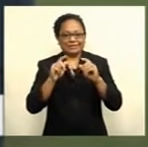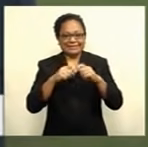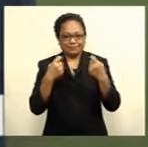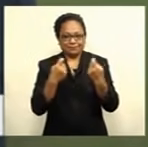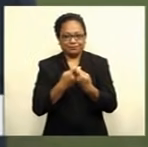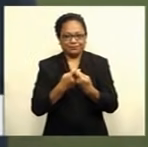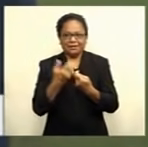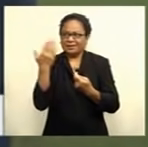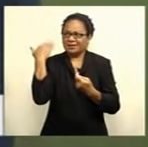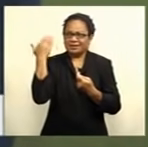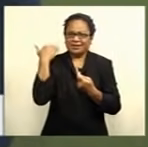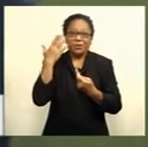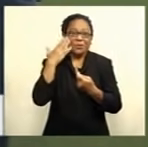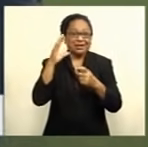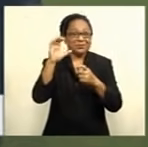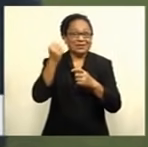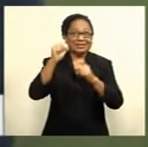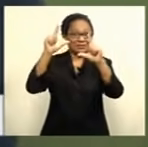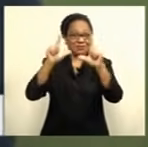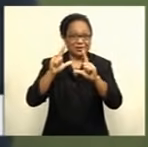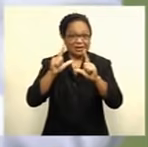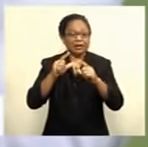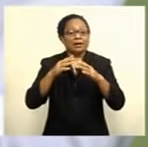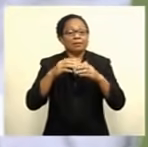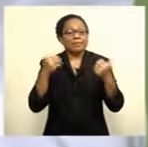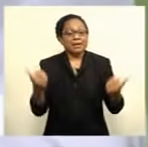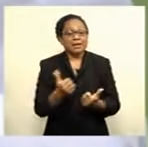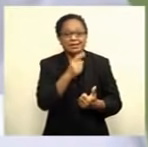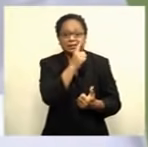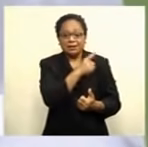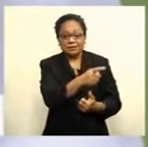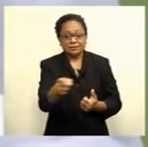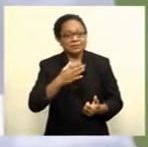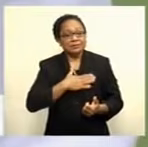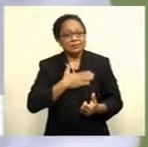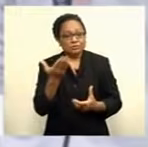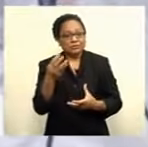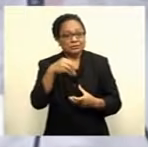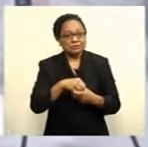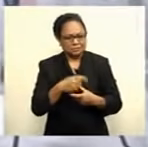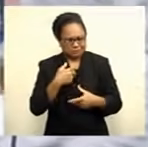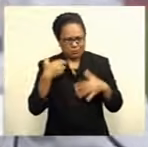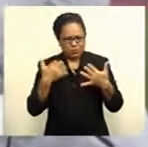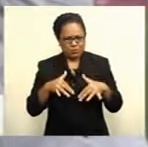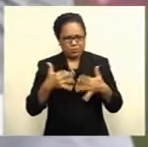Olympics, interest to join the Fijiana team has grown. I'm very impressed with the numbers coming up.